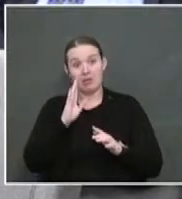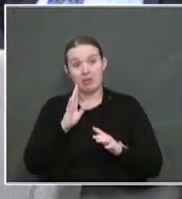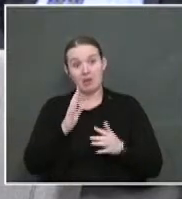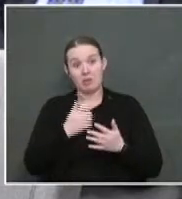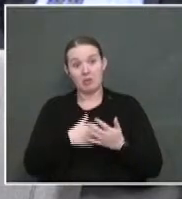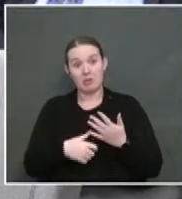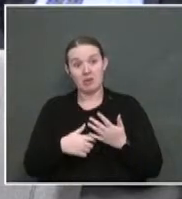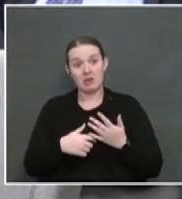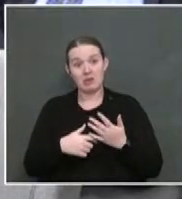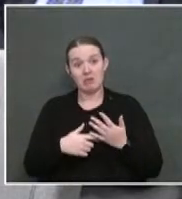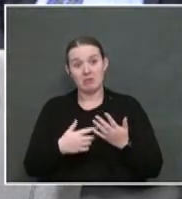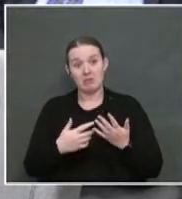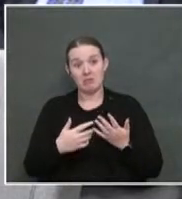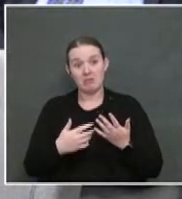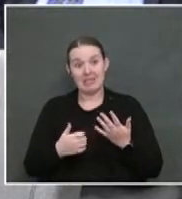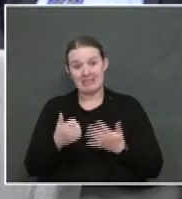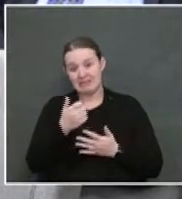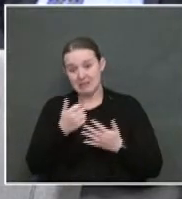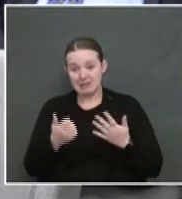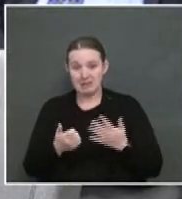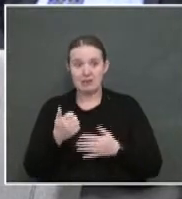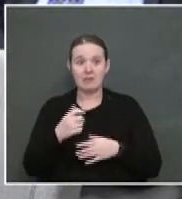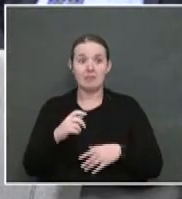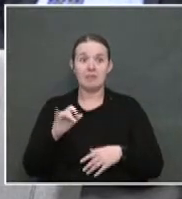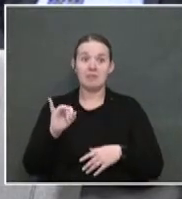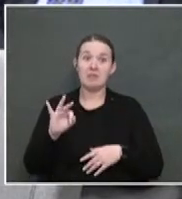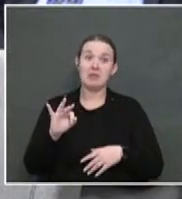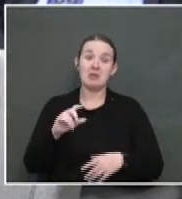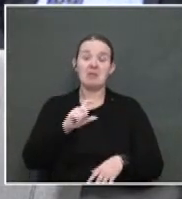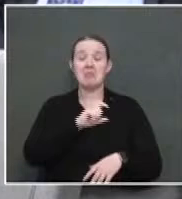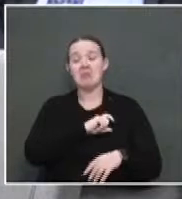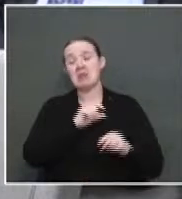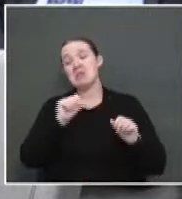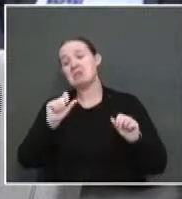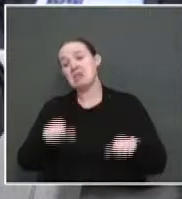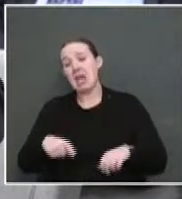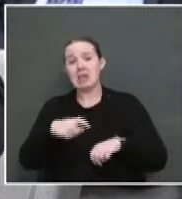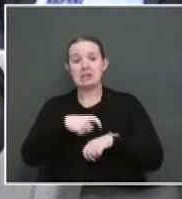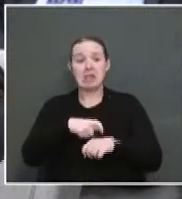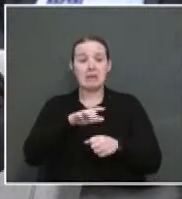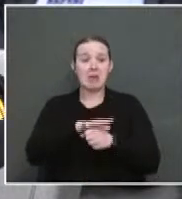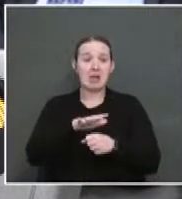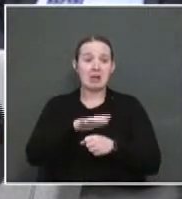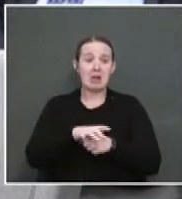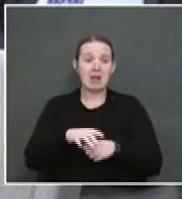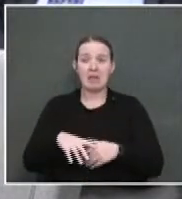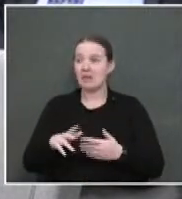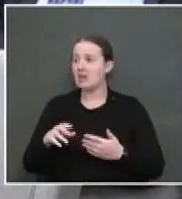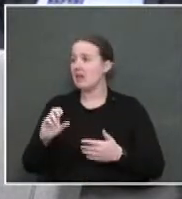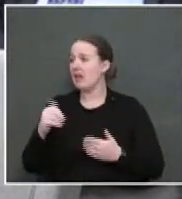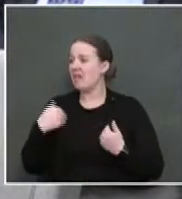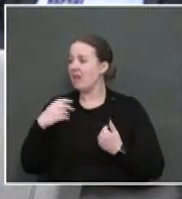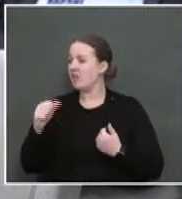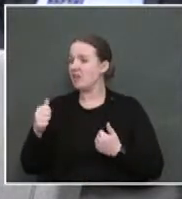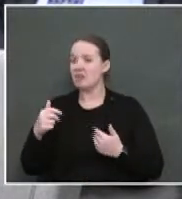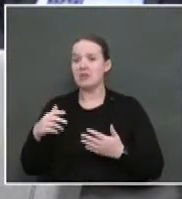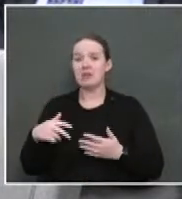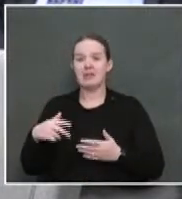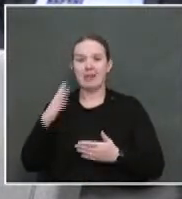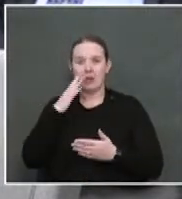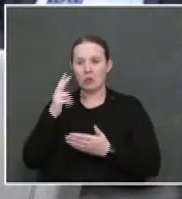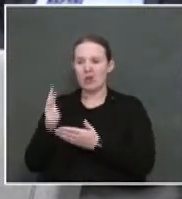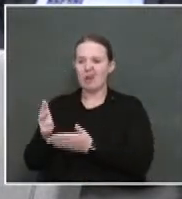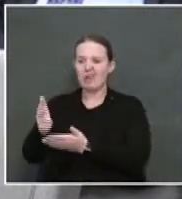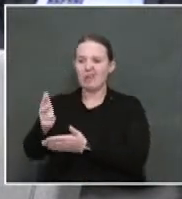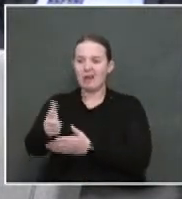you Yeah. brought up. So when officers get around to it, Yeah. as they're knocking other calls off the board, Yeah. they